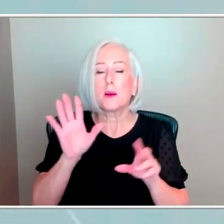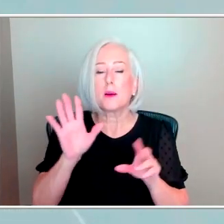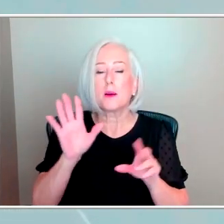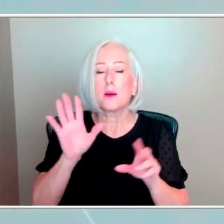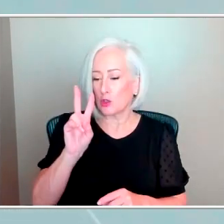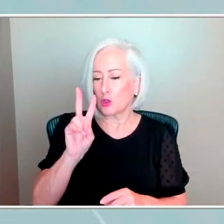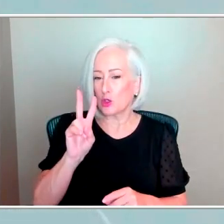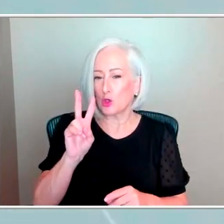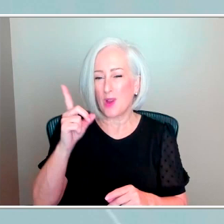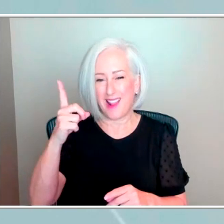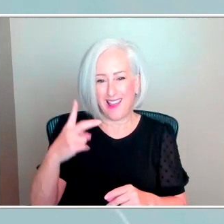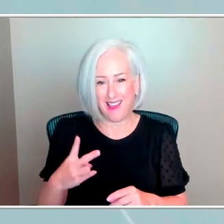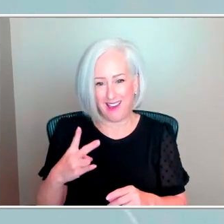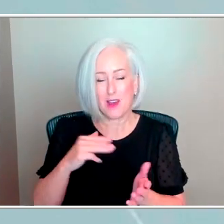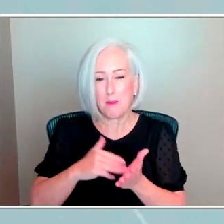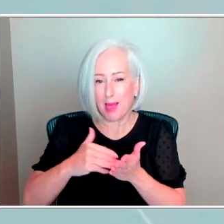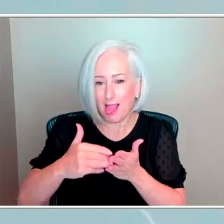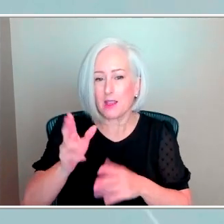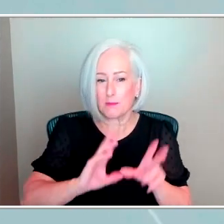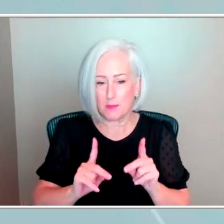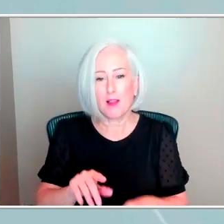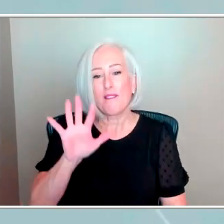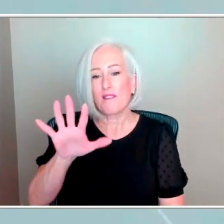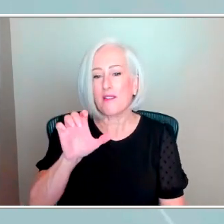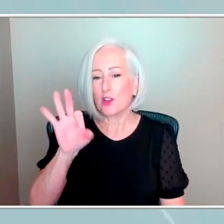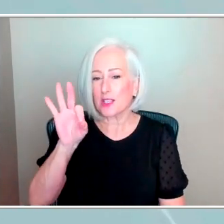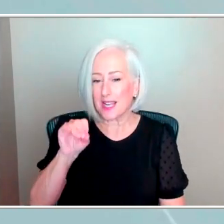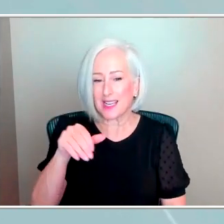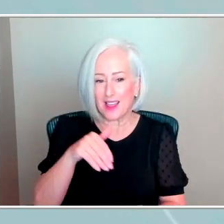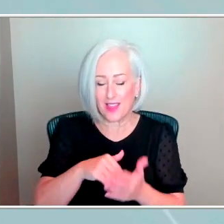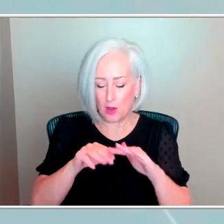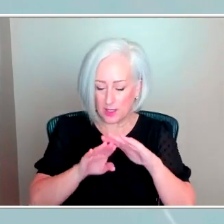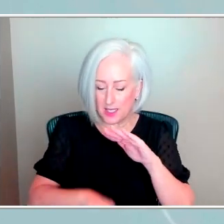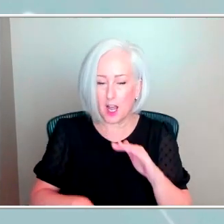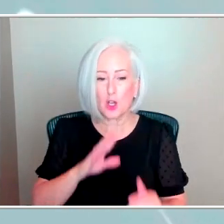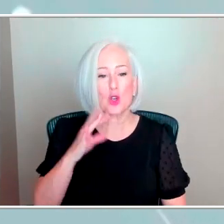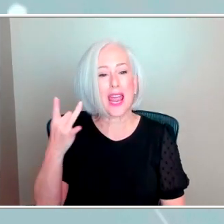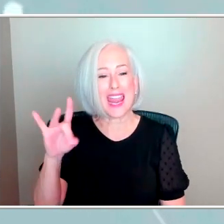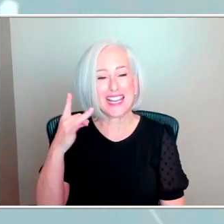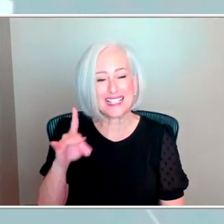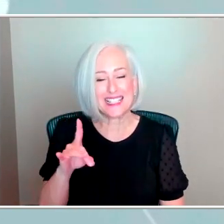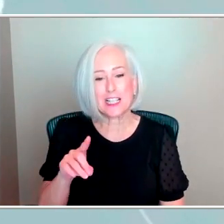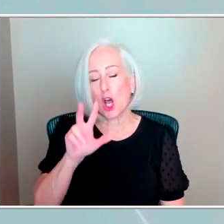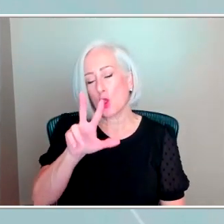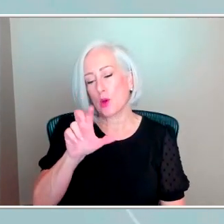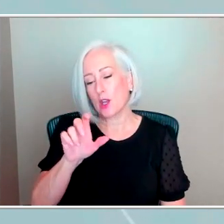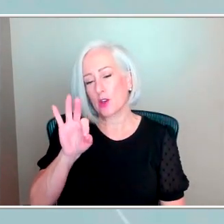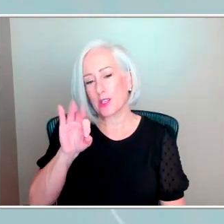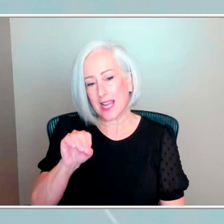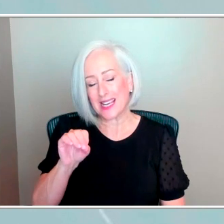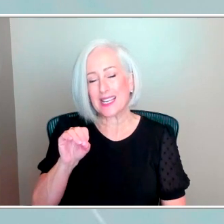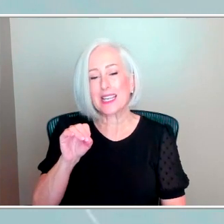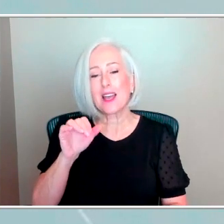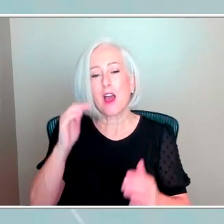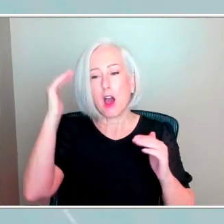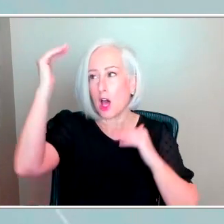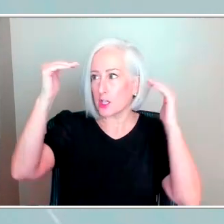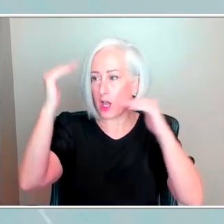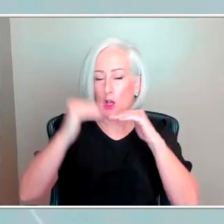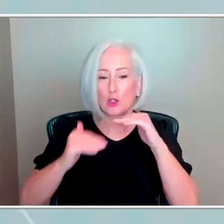around 590,000 children under the age of 18. 390,000 adults over